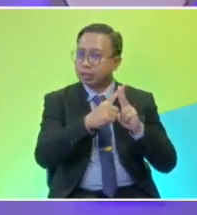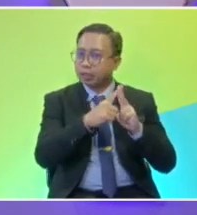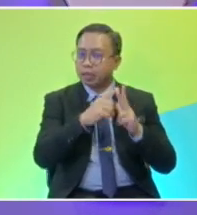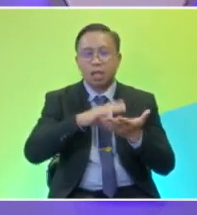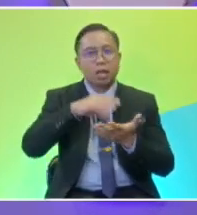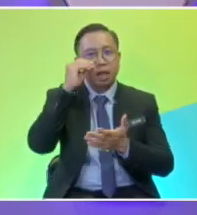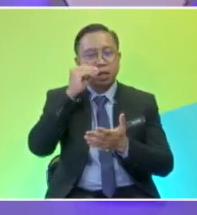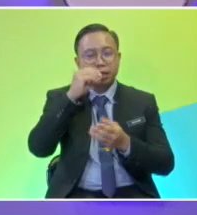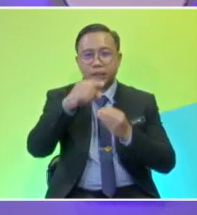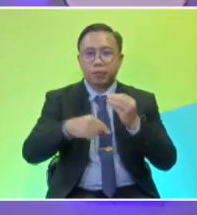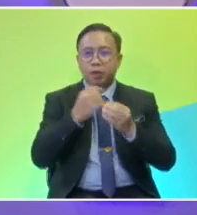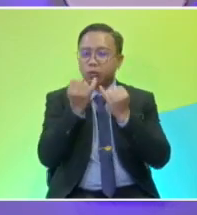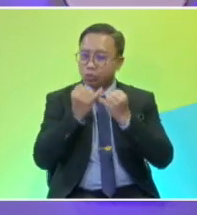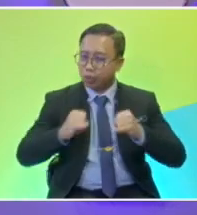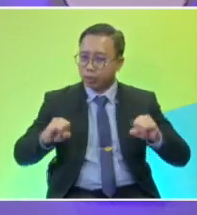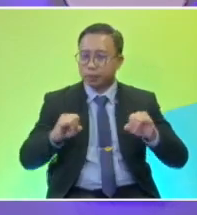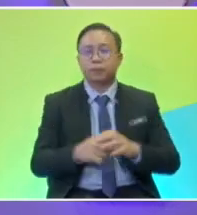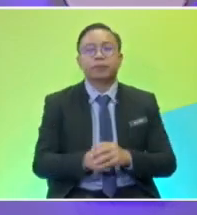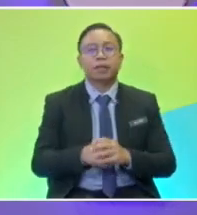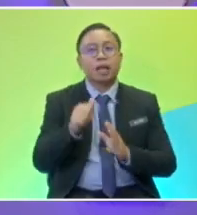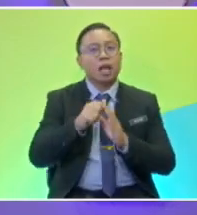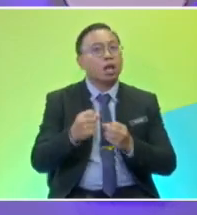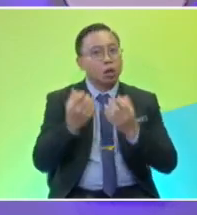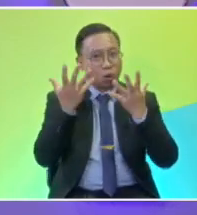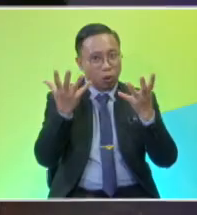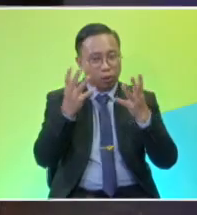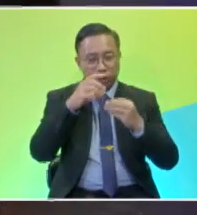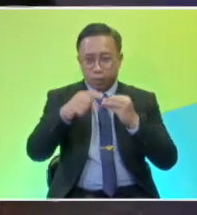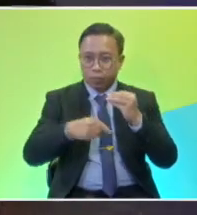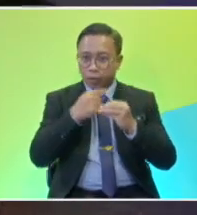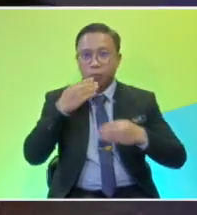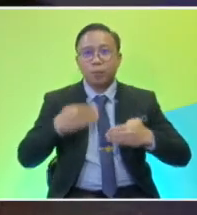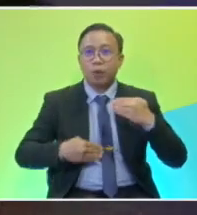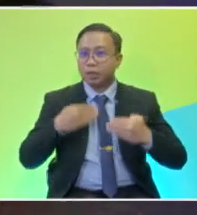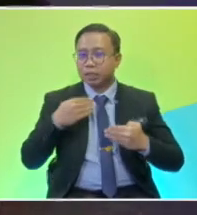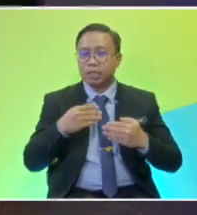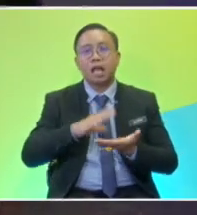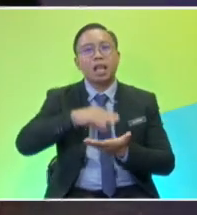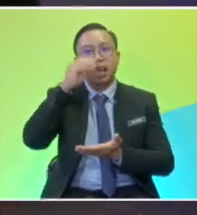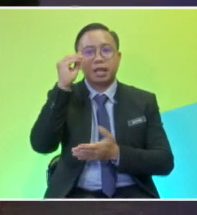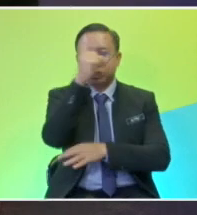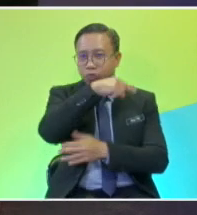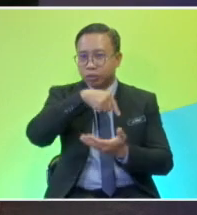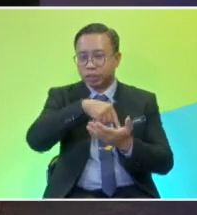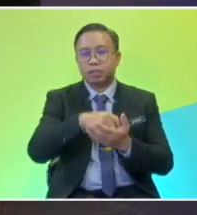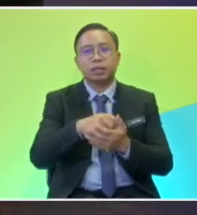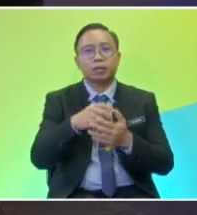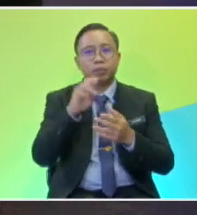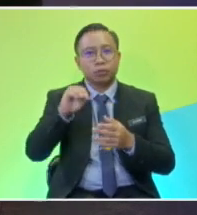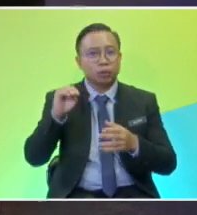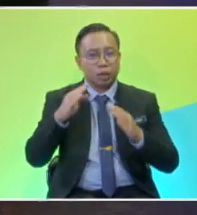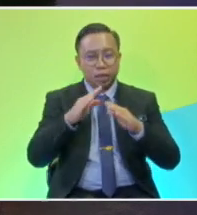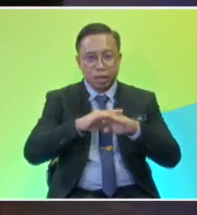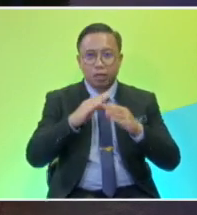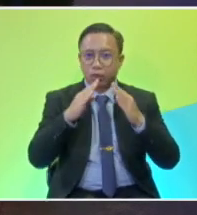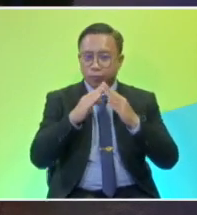about joints as well. Right. There's a lot about body parts that we are learning today, people at home, right? Yes. So